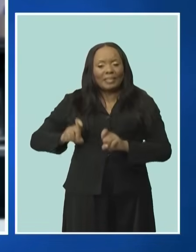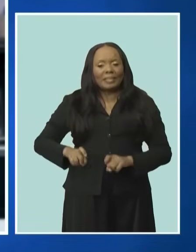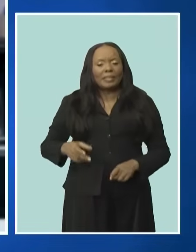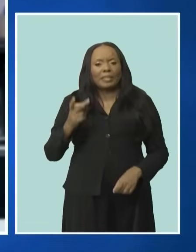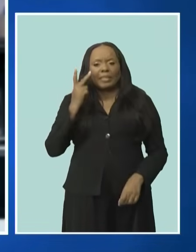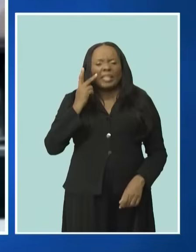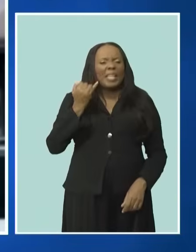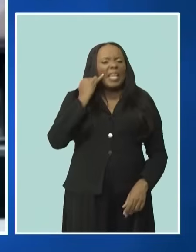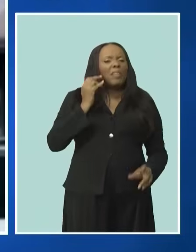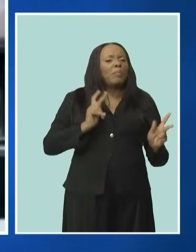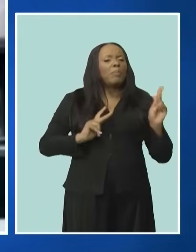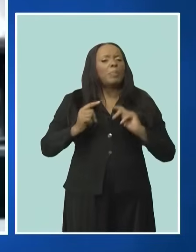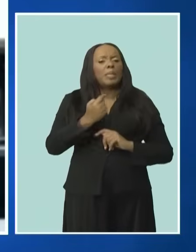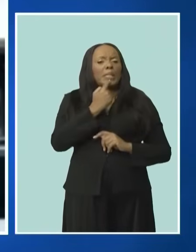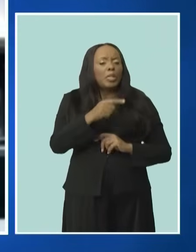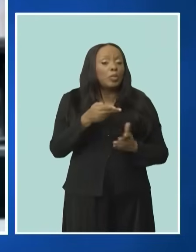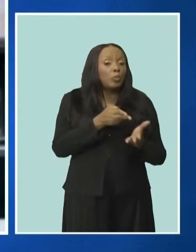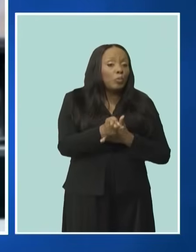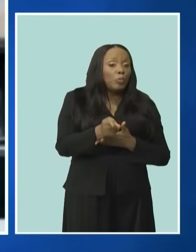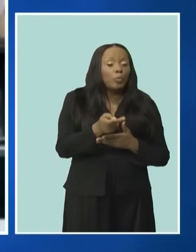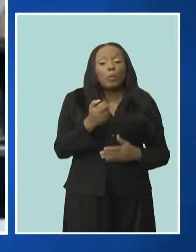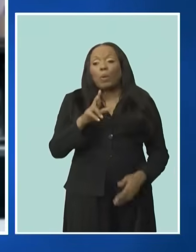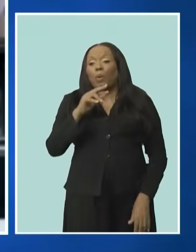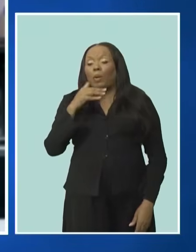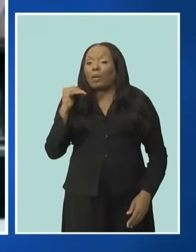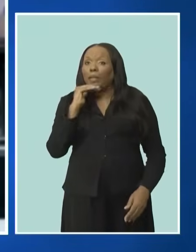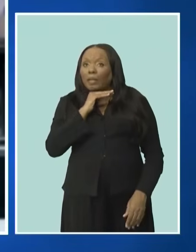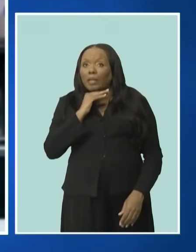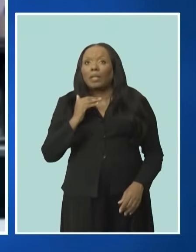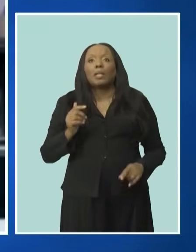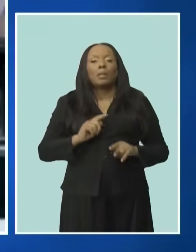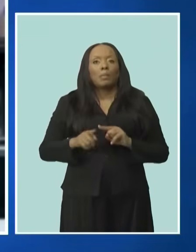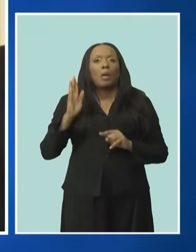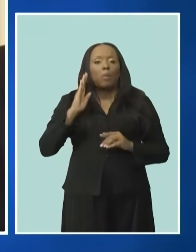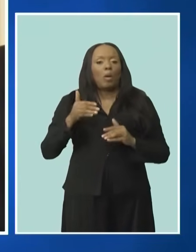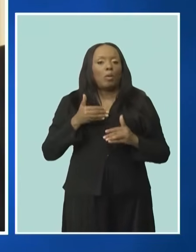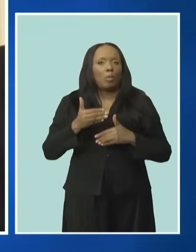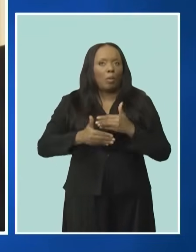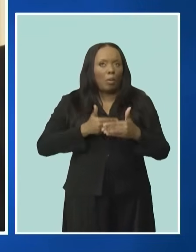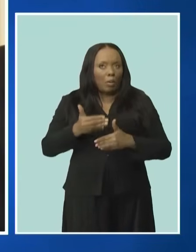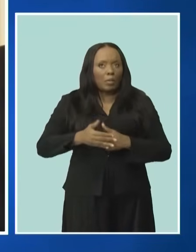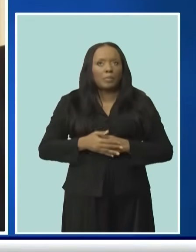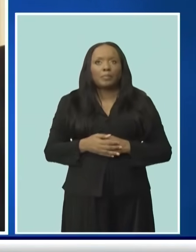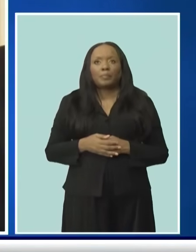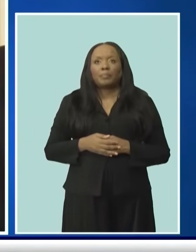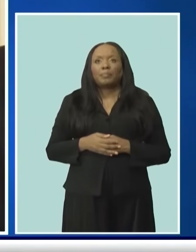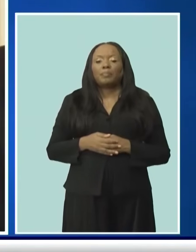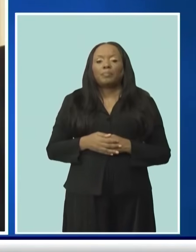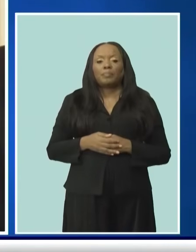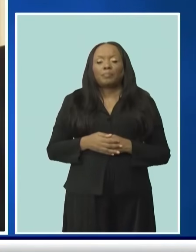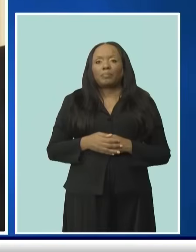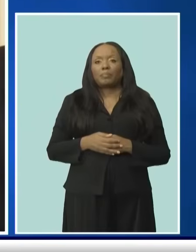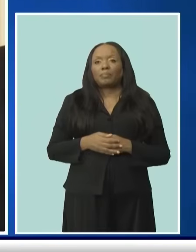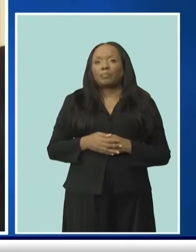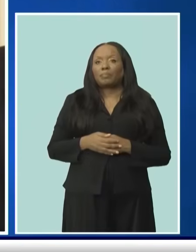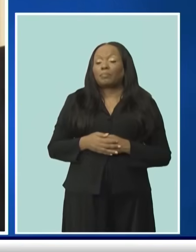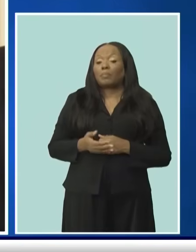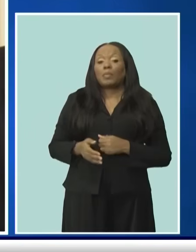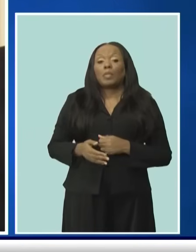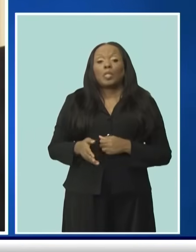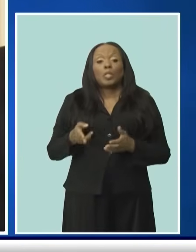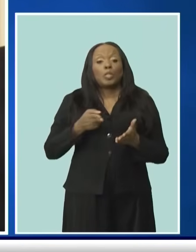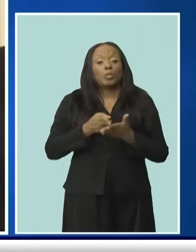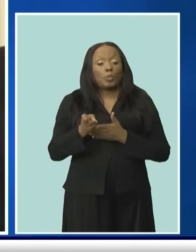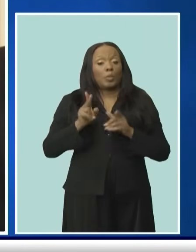unions as the administration presses ahead with this measure. The truth verification testing is